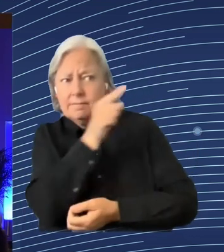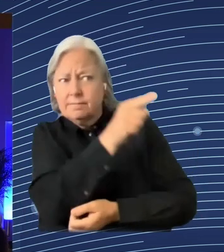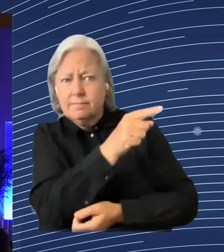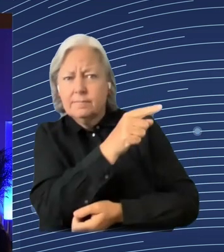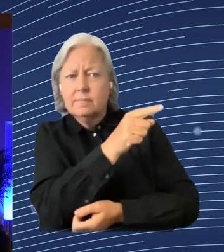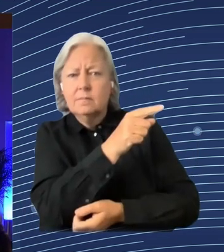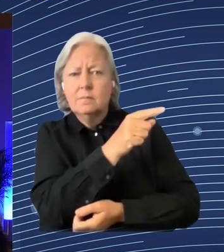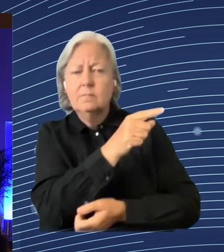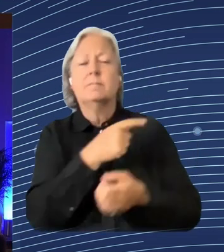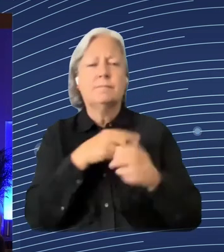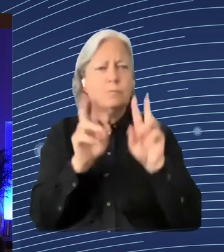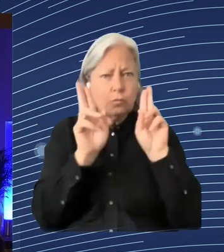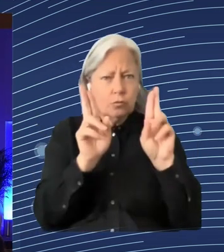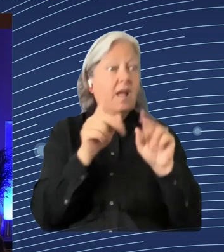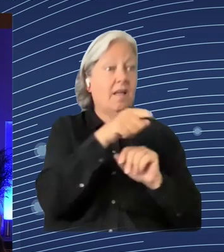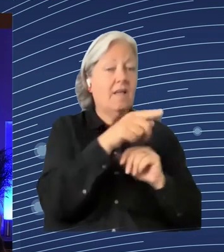to the gentleman over there.